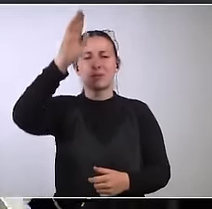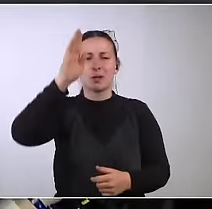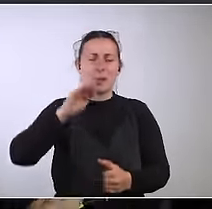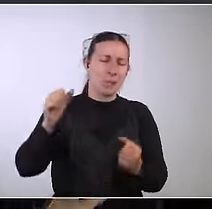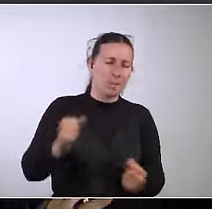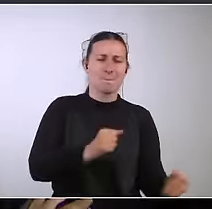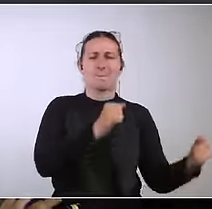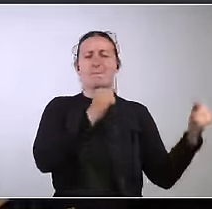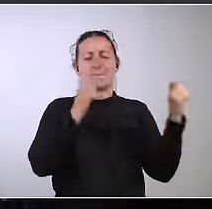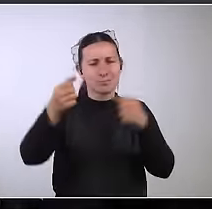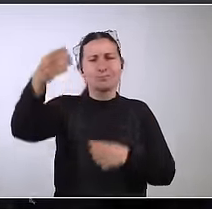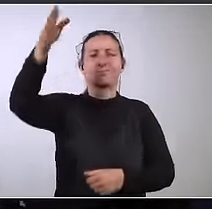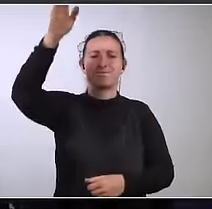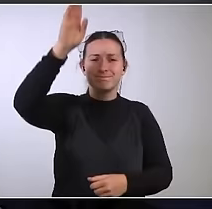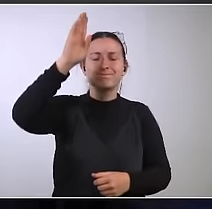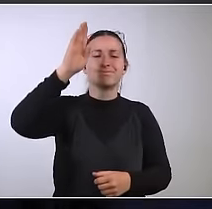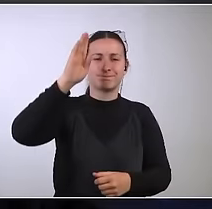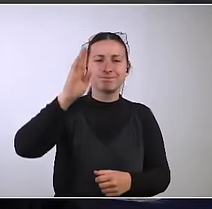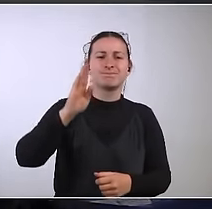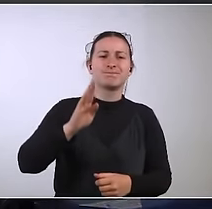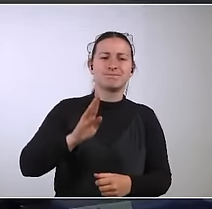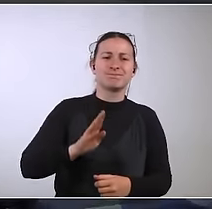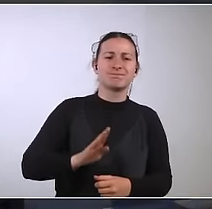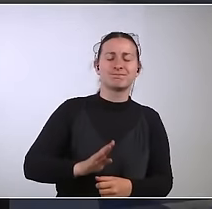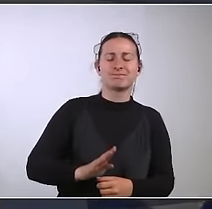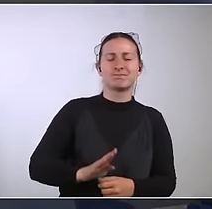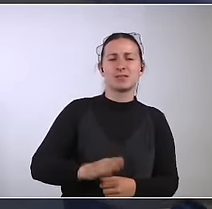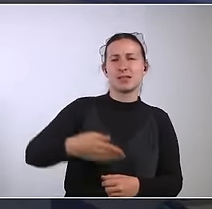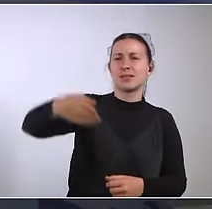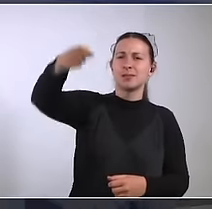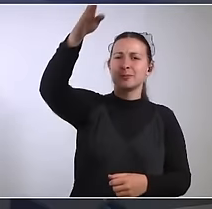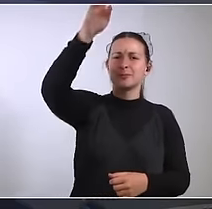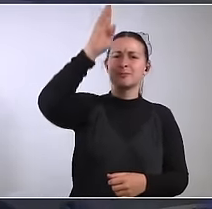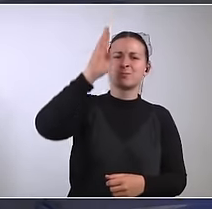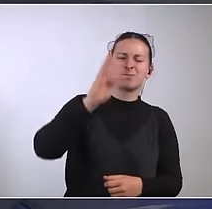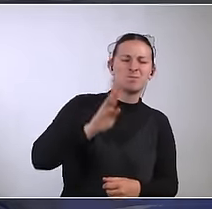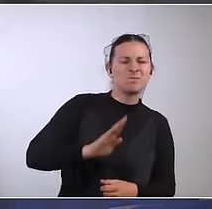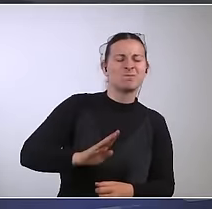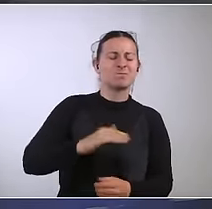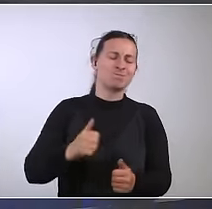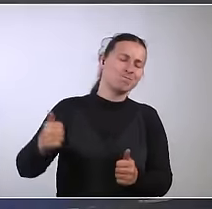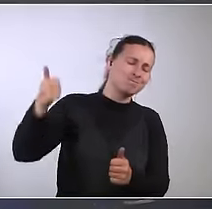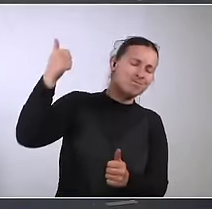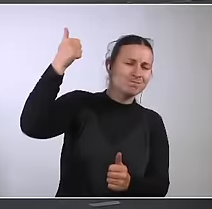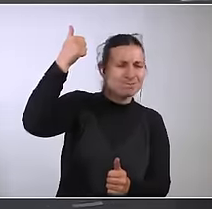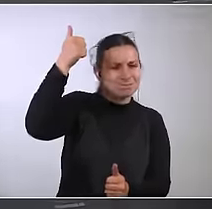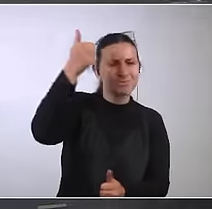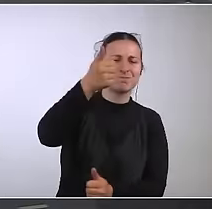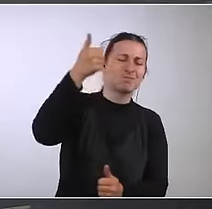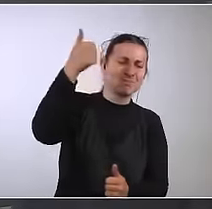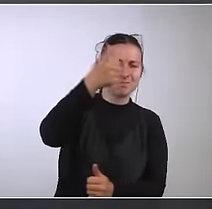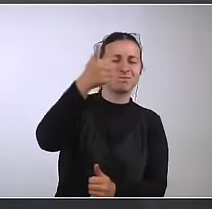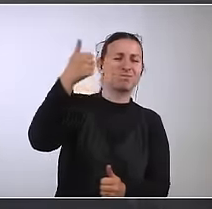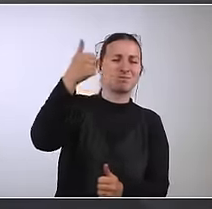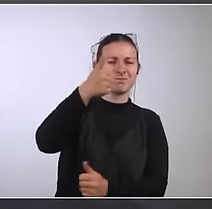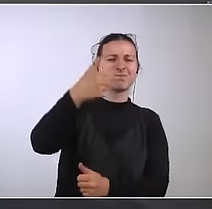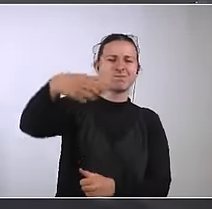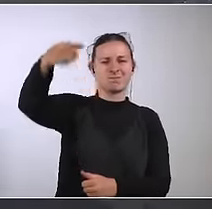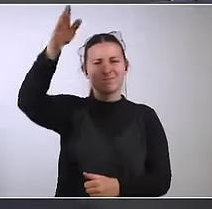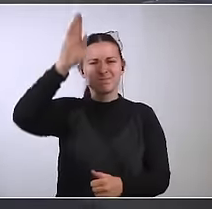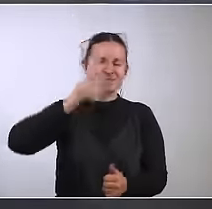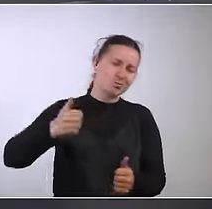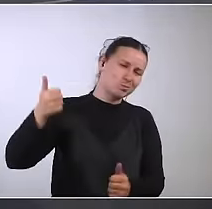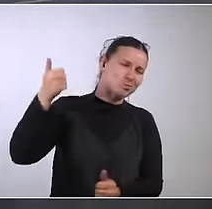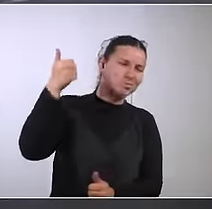Almighty God. He's the God of Abraham, the God of Isaac, the God of Jacob, the God of